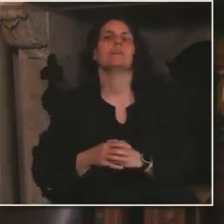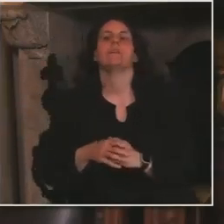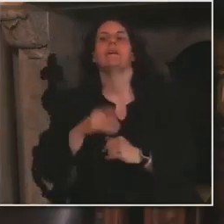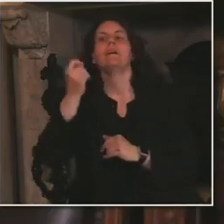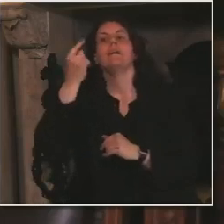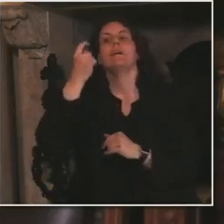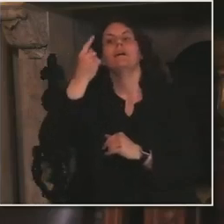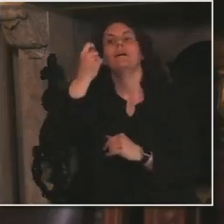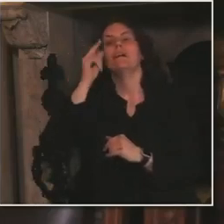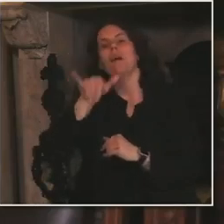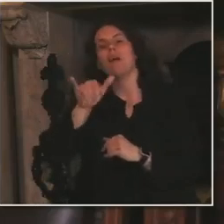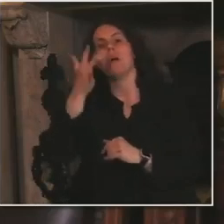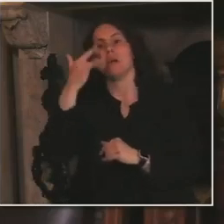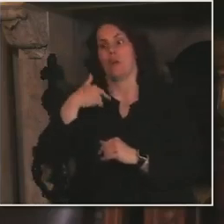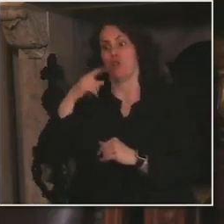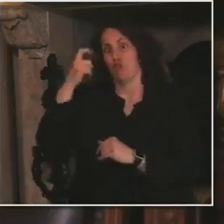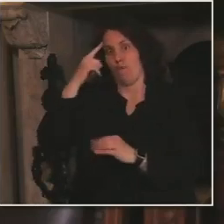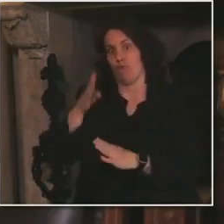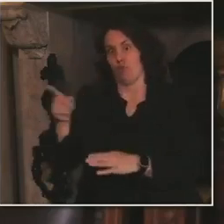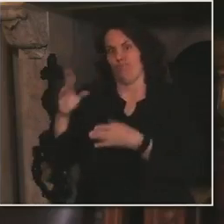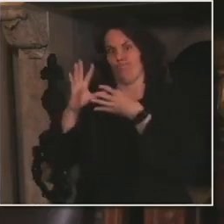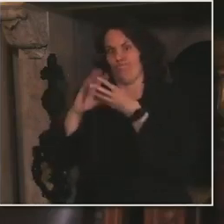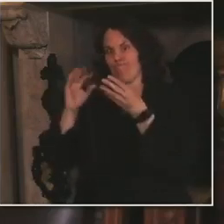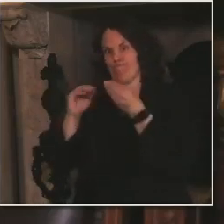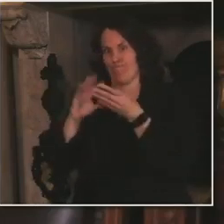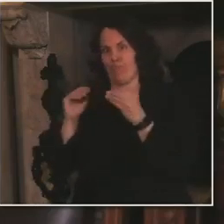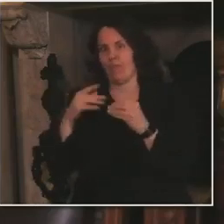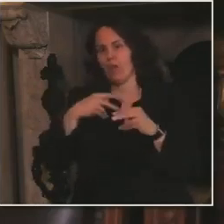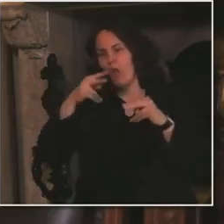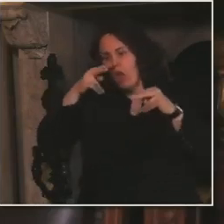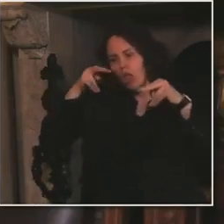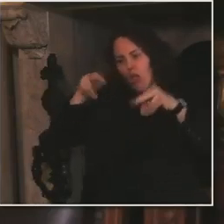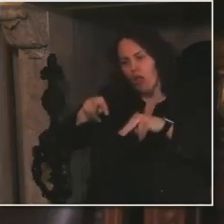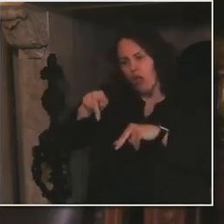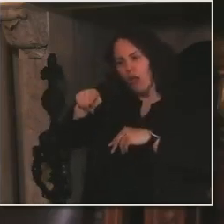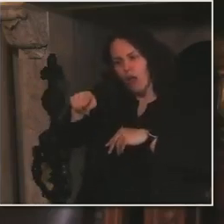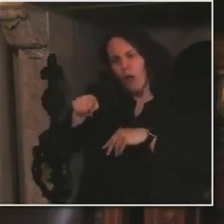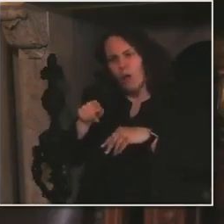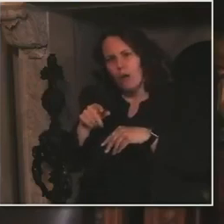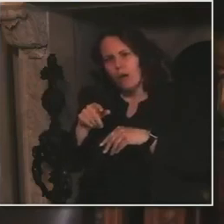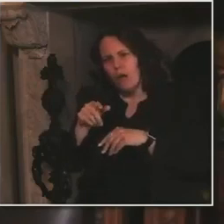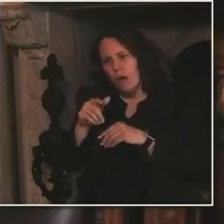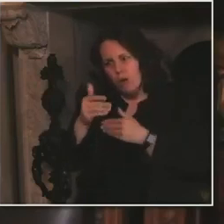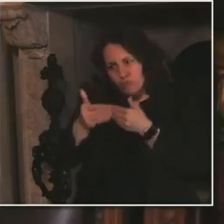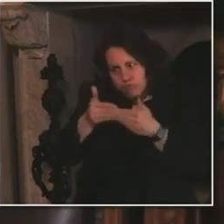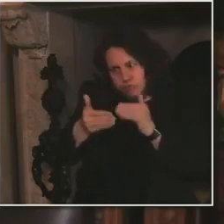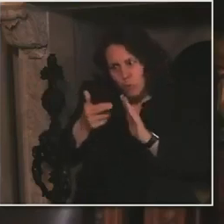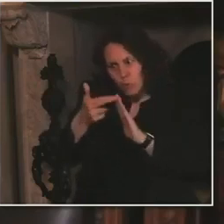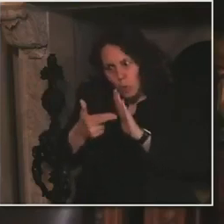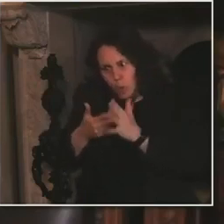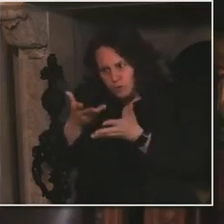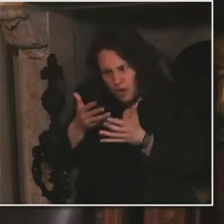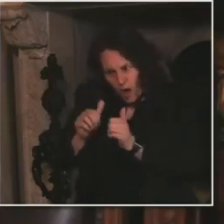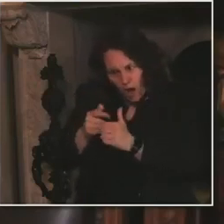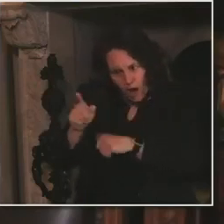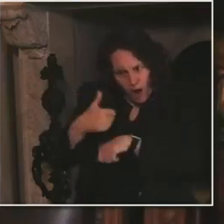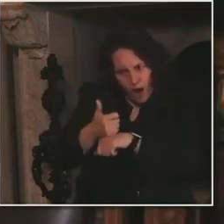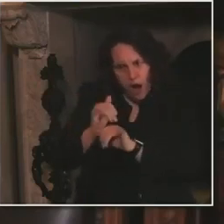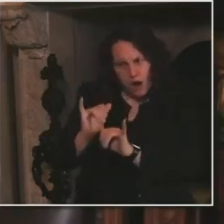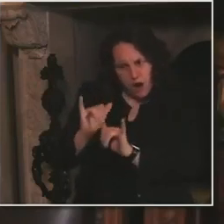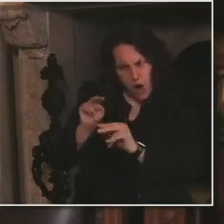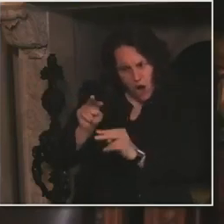of businesses and activities contained in this order are very low risk. There is very little person-to-person interaction, just in